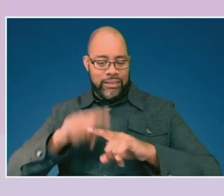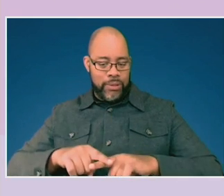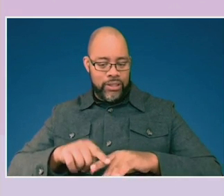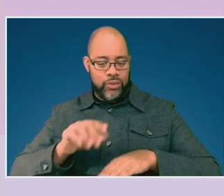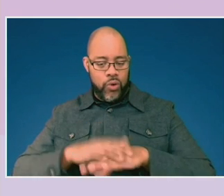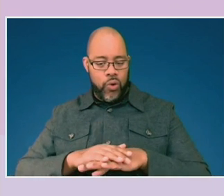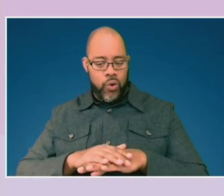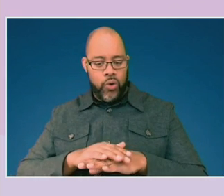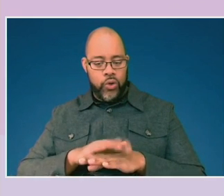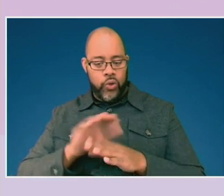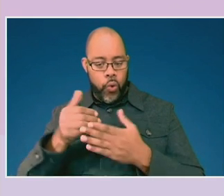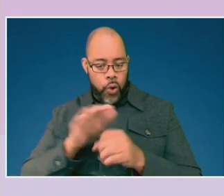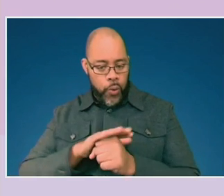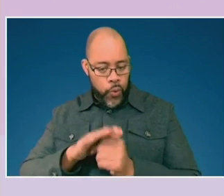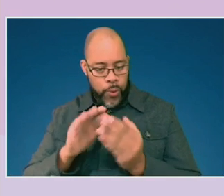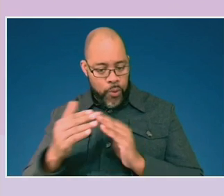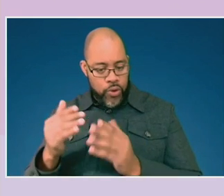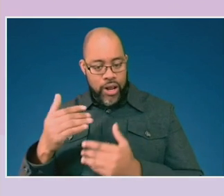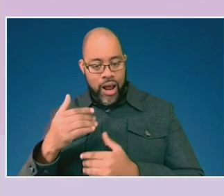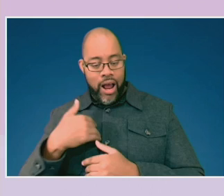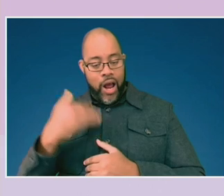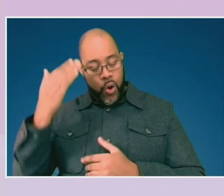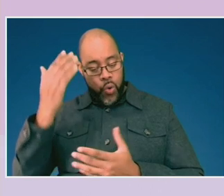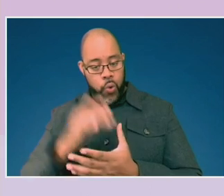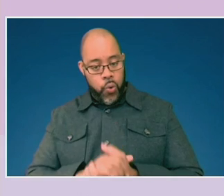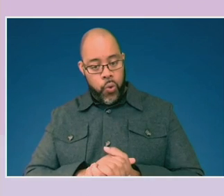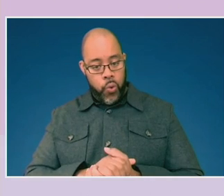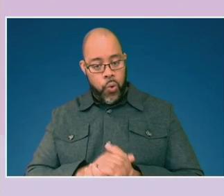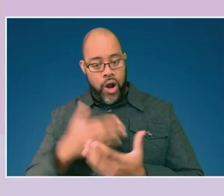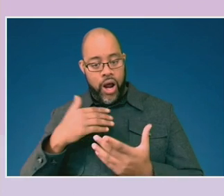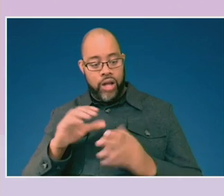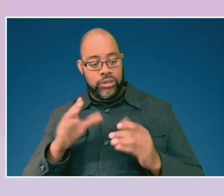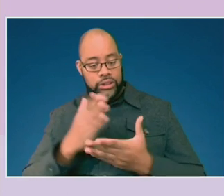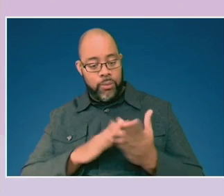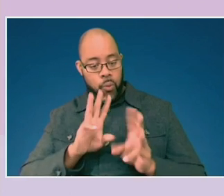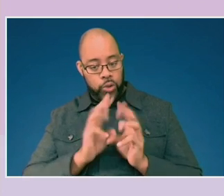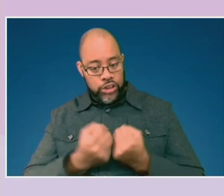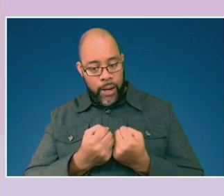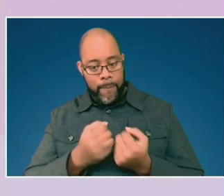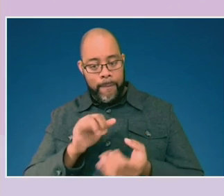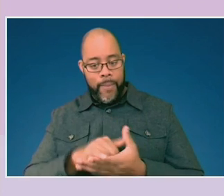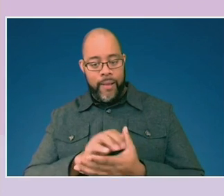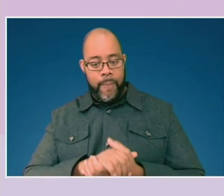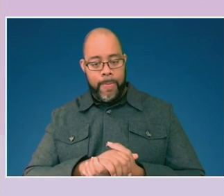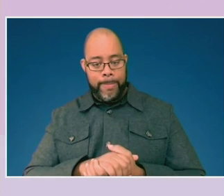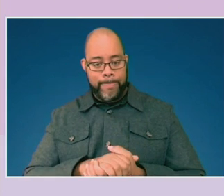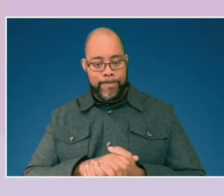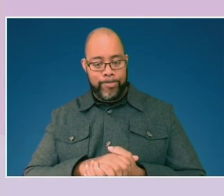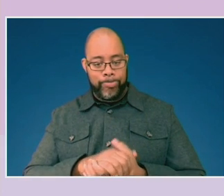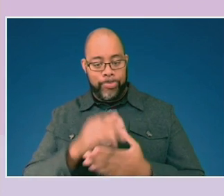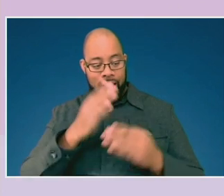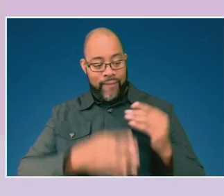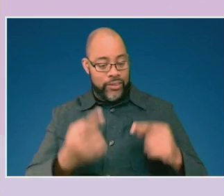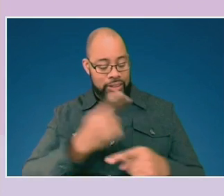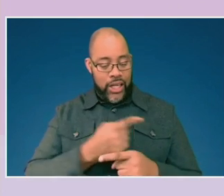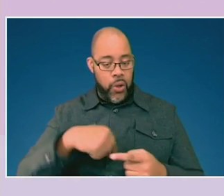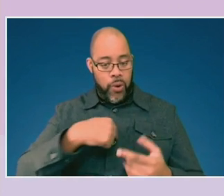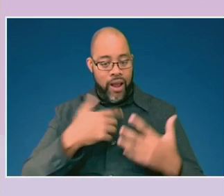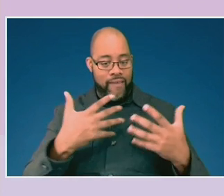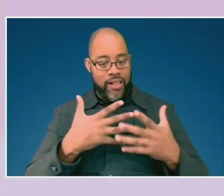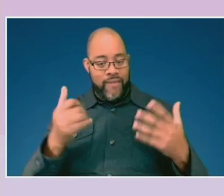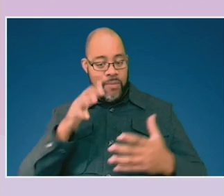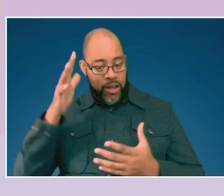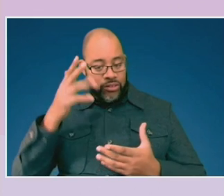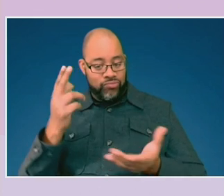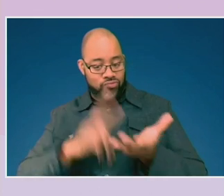community. I know like I ran some workshops, right, where at the end of the day, we have a lot of parents enroll